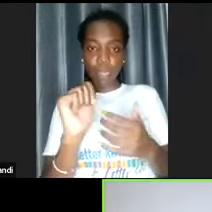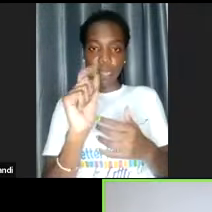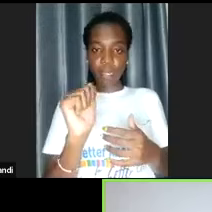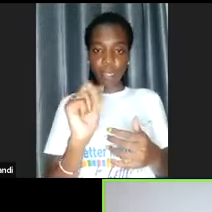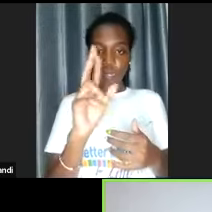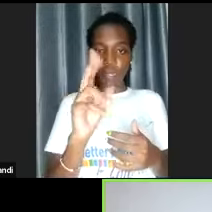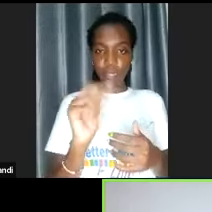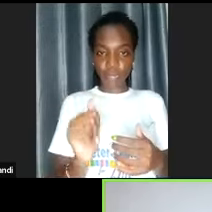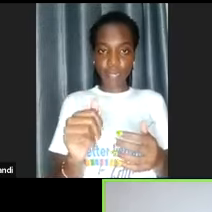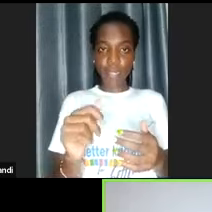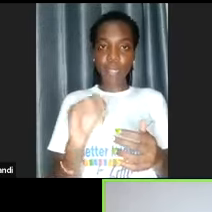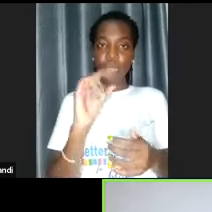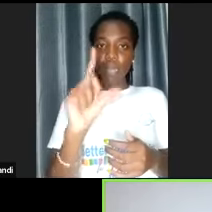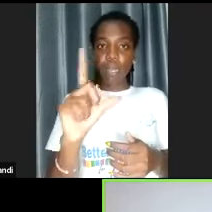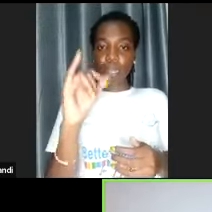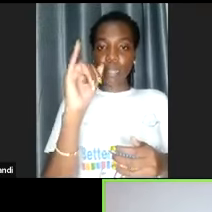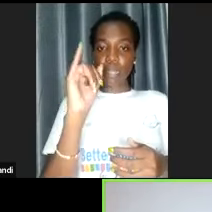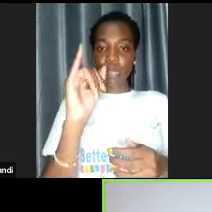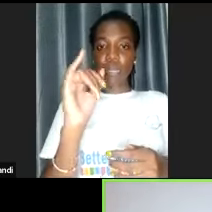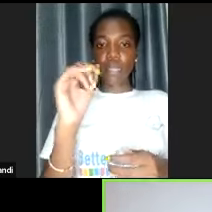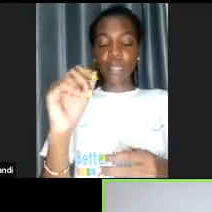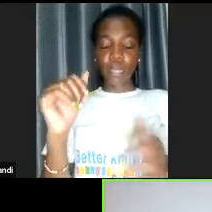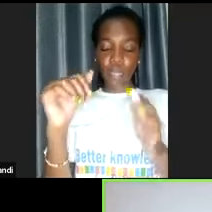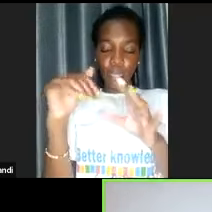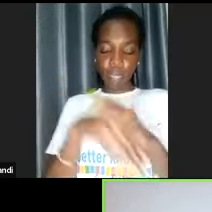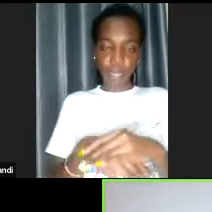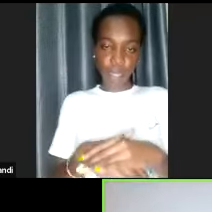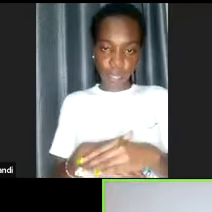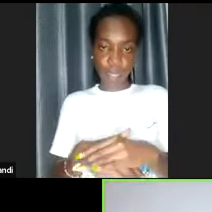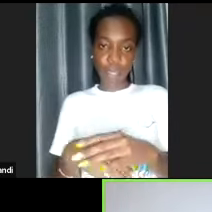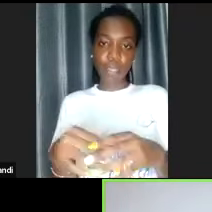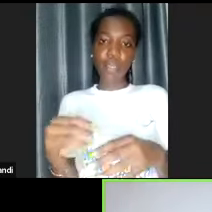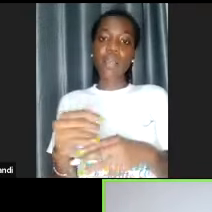am CHRPK Grace Nzula. Thank